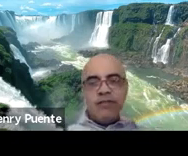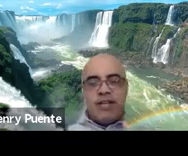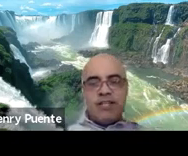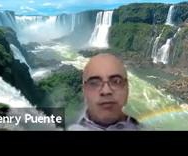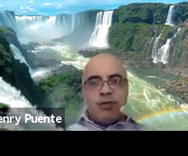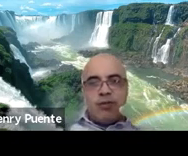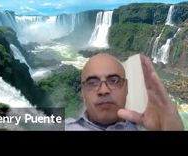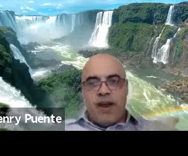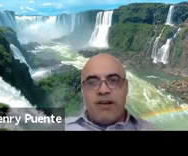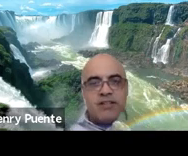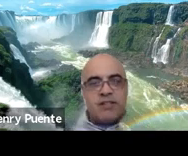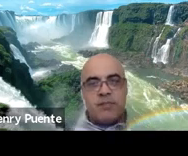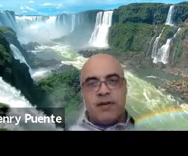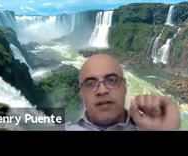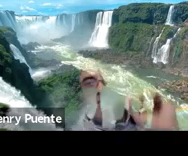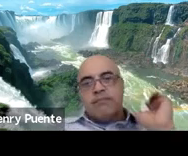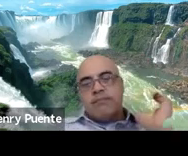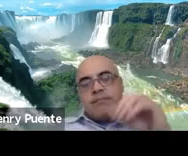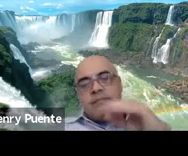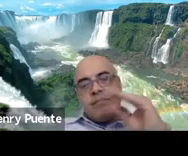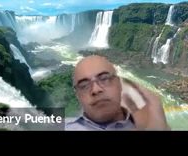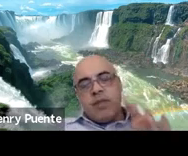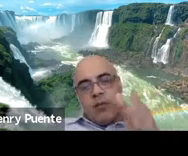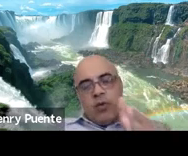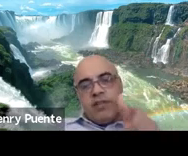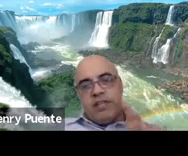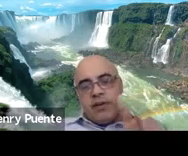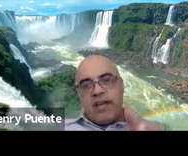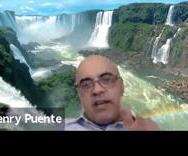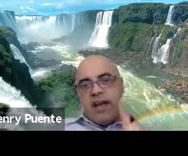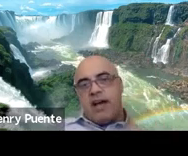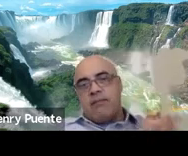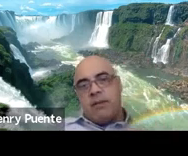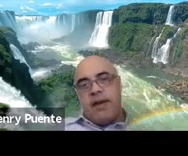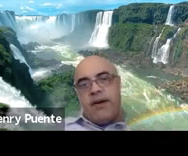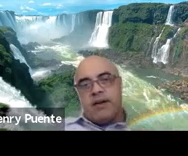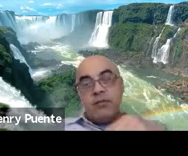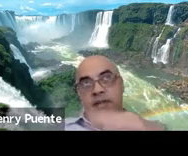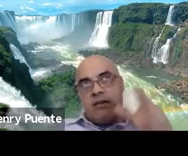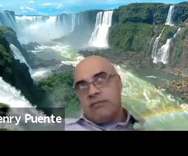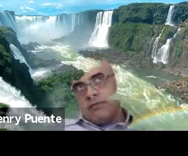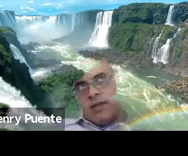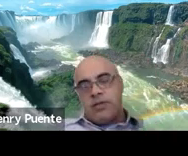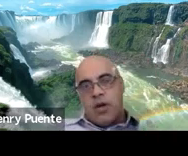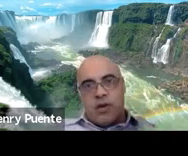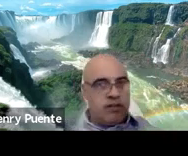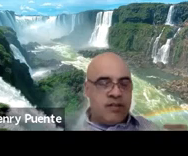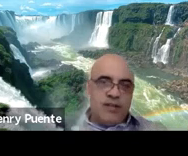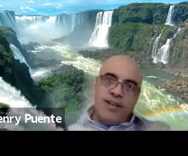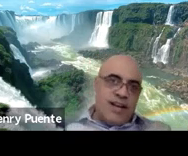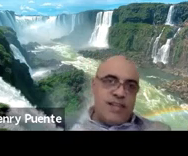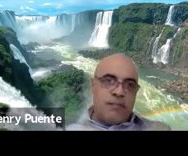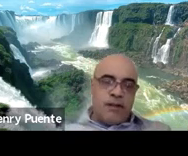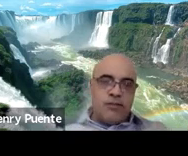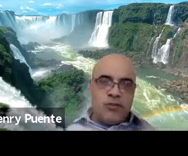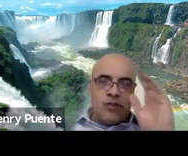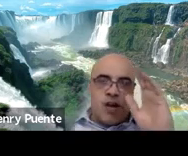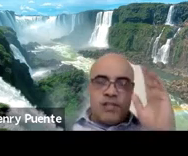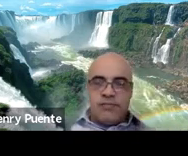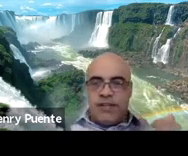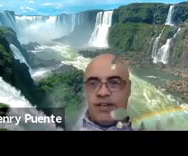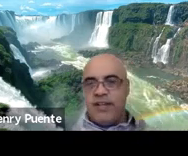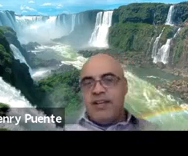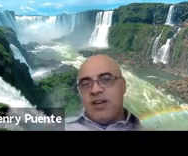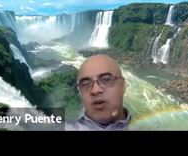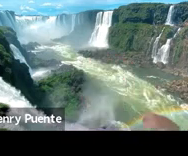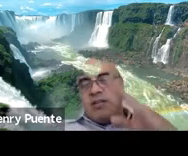that conversation with your parents, but and one thing they were getting at, my parents, without them knowing anything about social